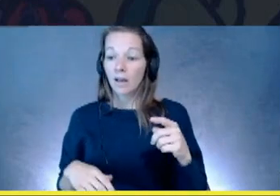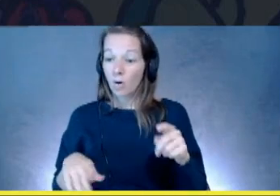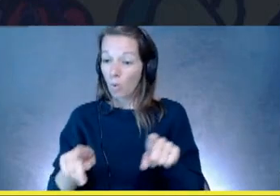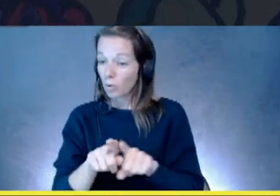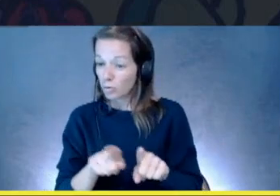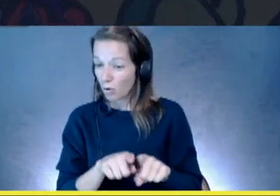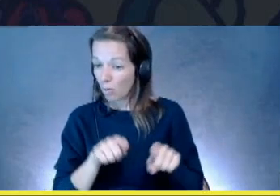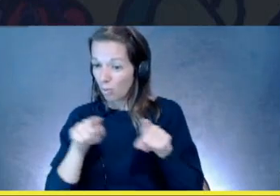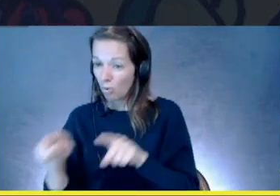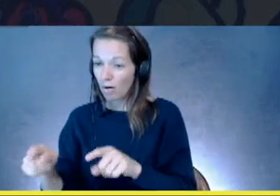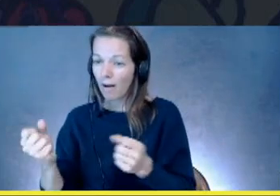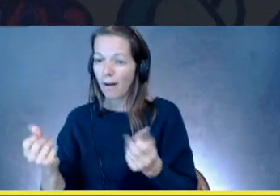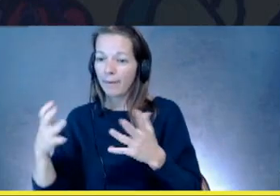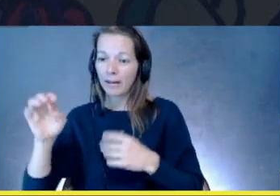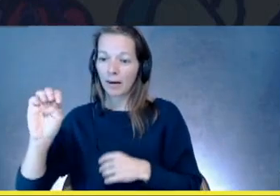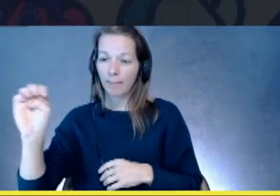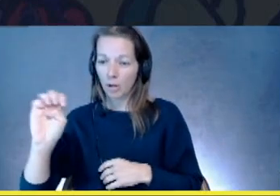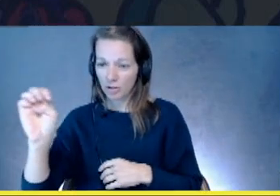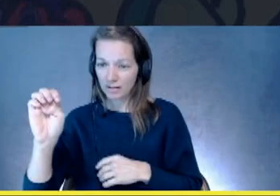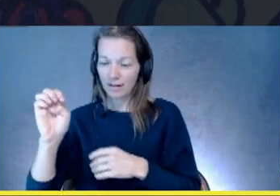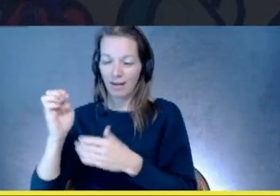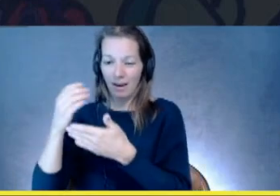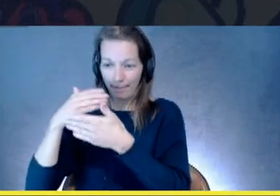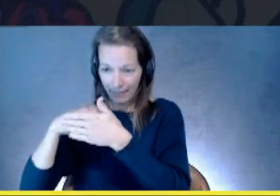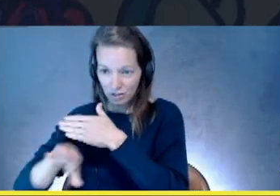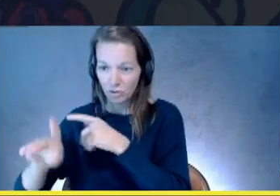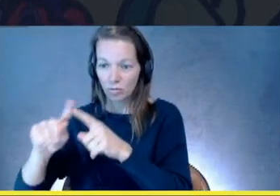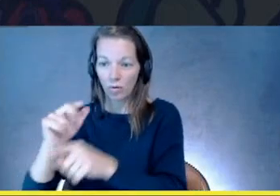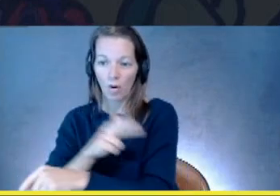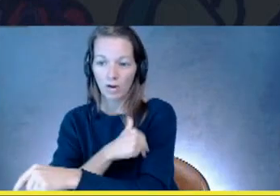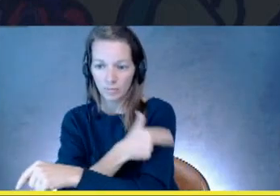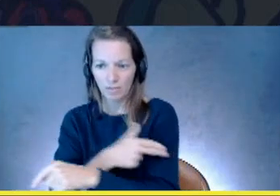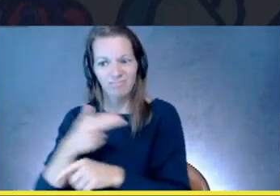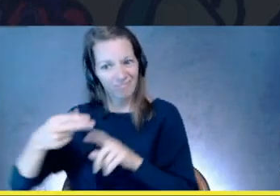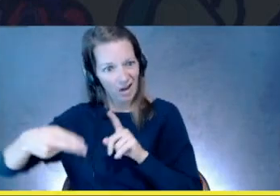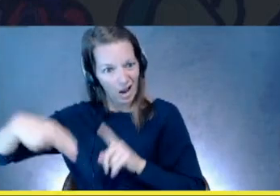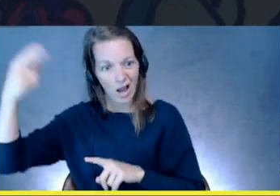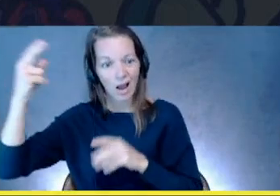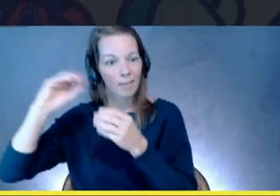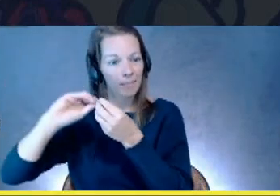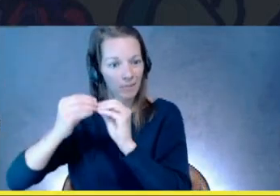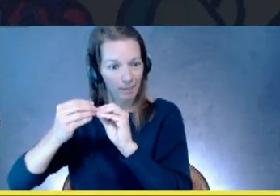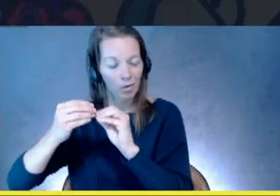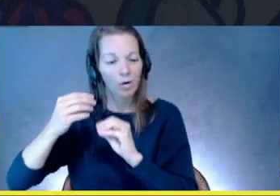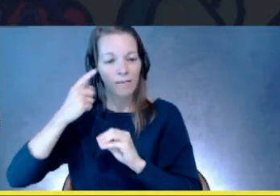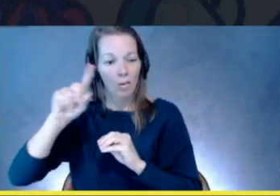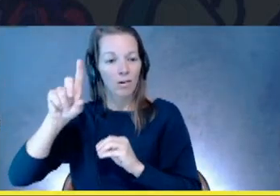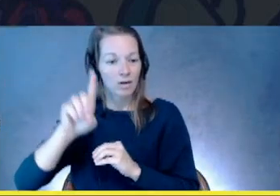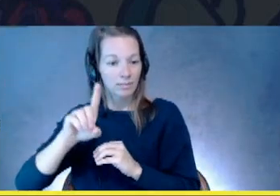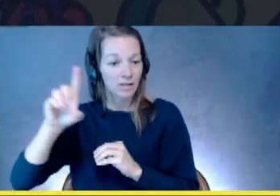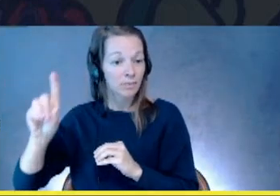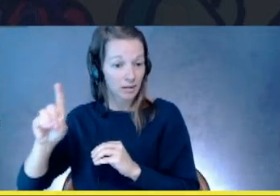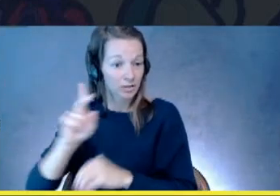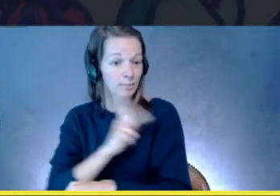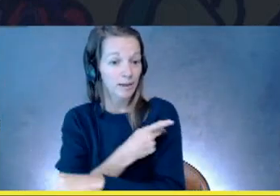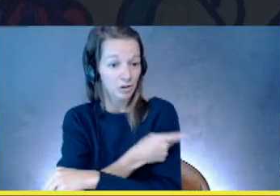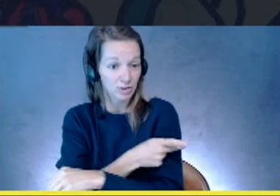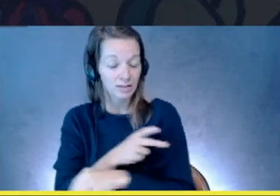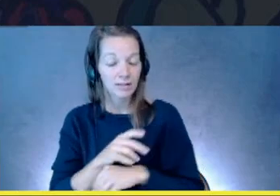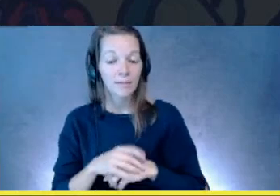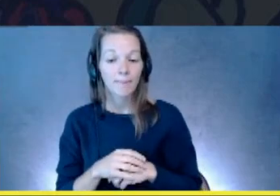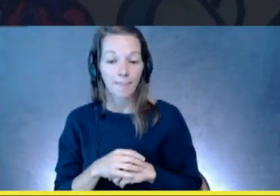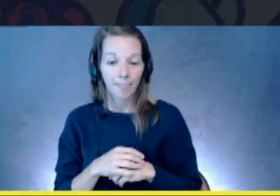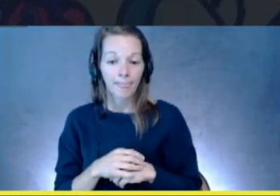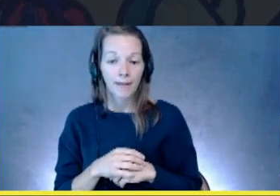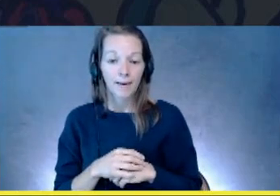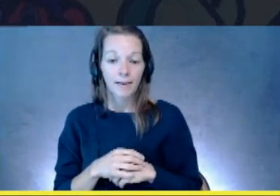of emergency admissions to hospital, we can see that a much higher proportion of individuals with developmental disabilities arrives